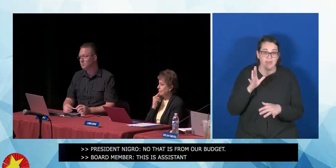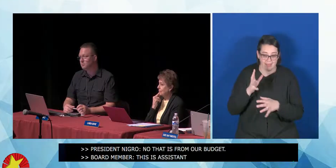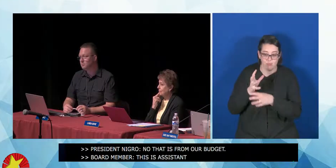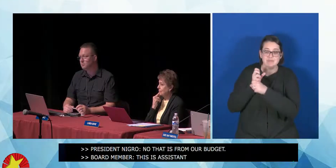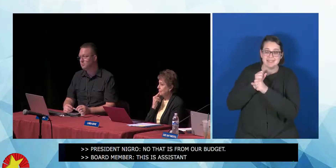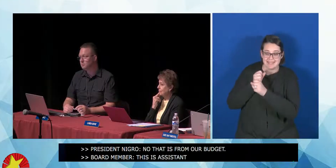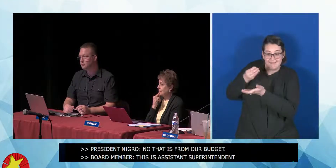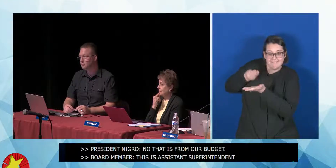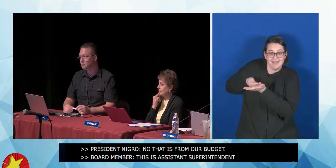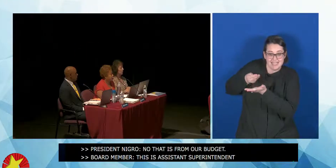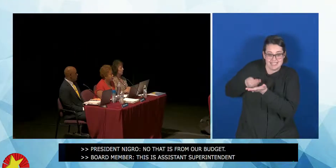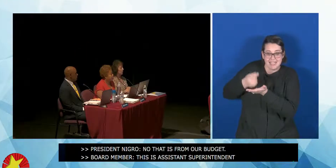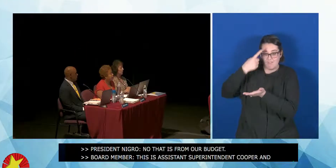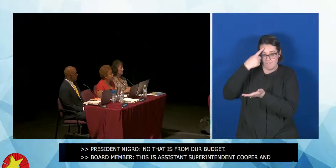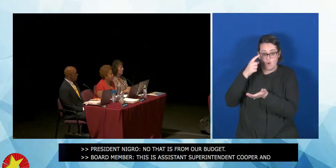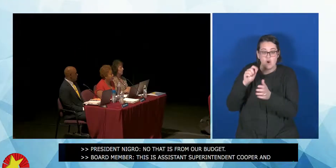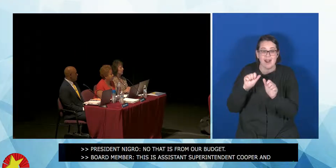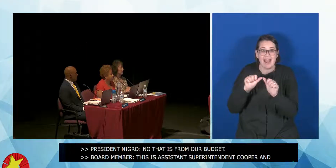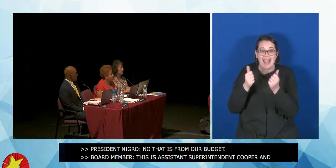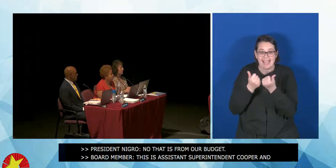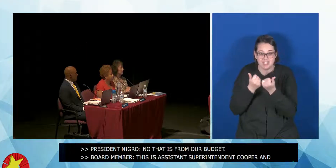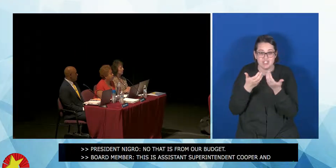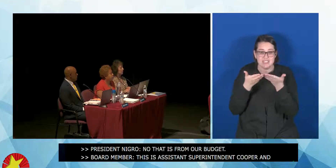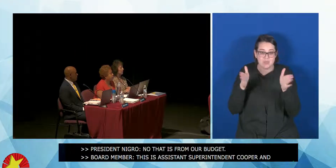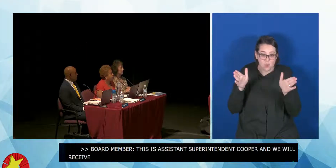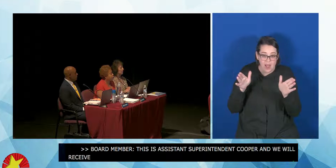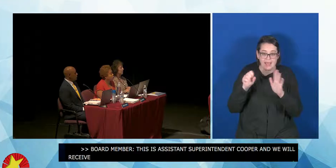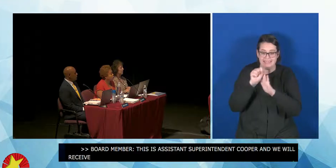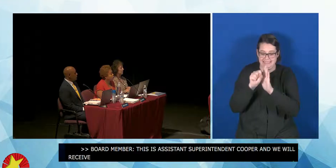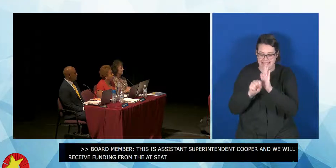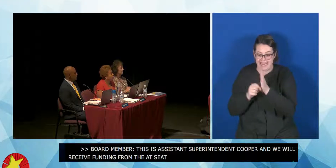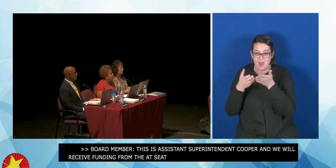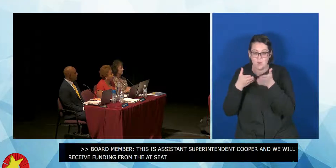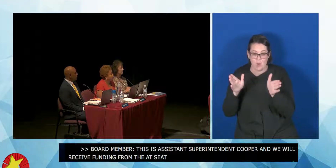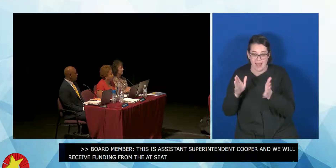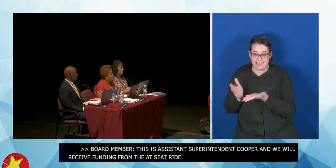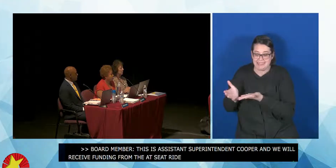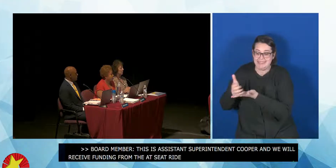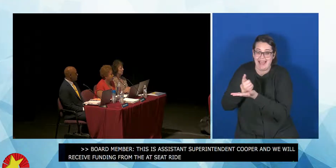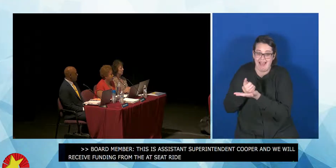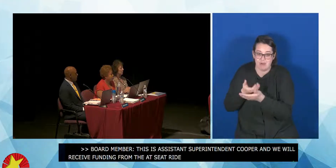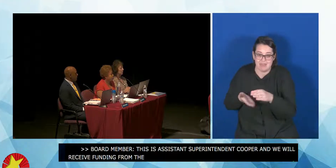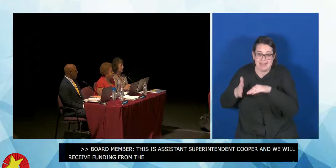agency-wide, statewide salary increase for all